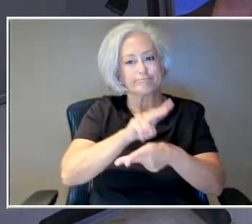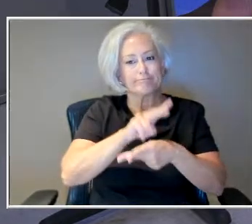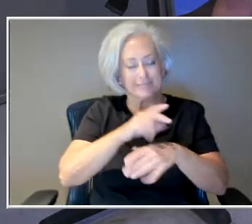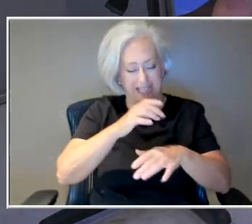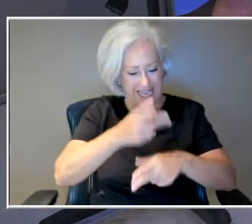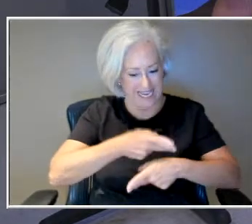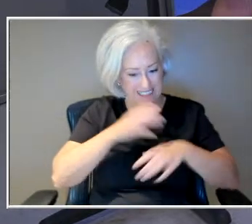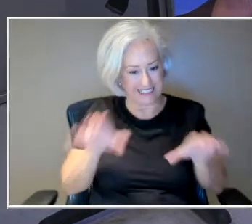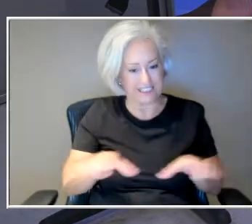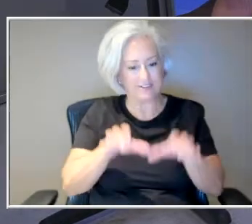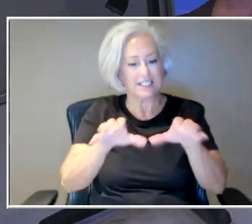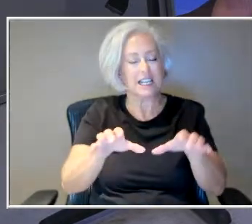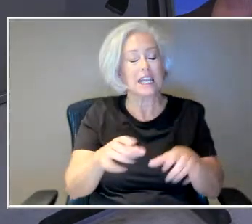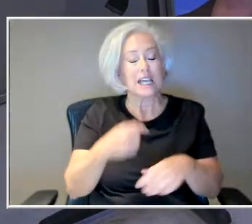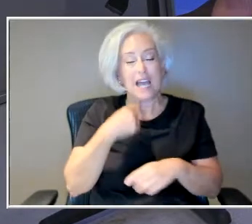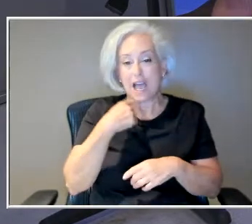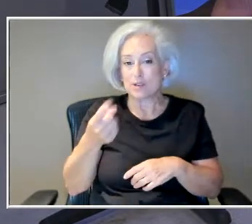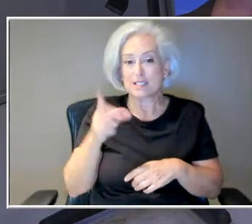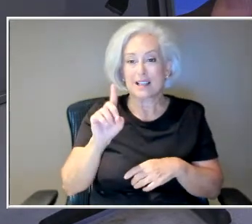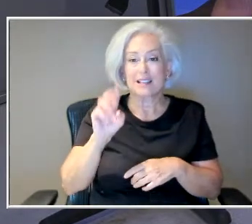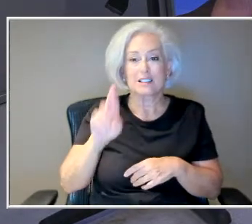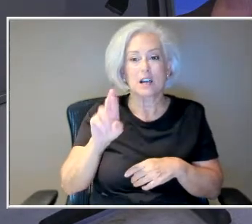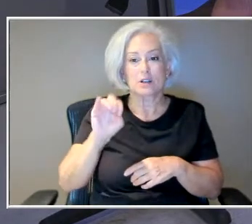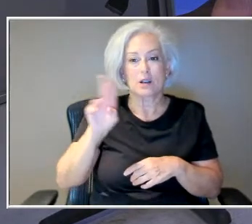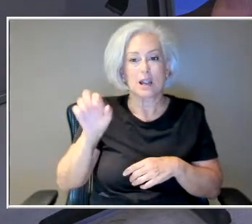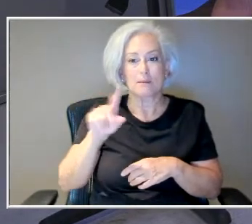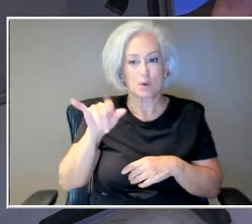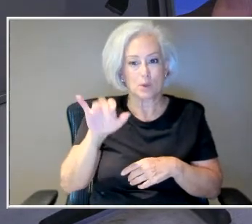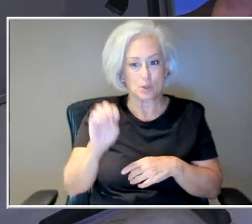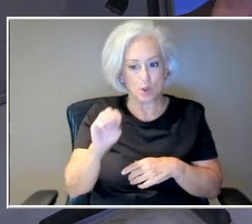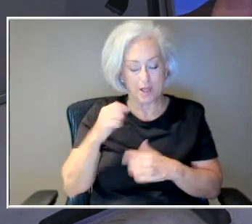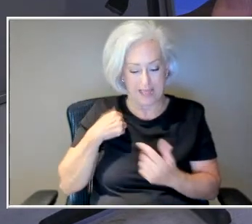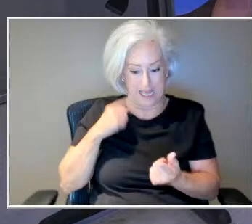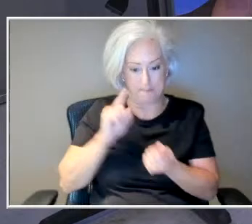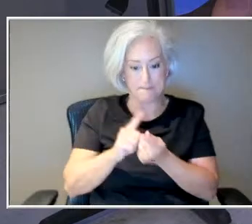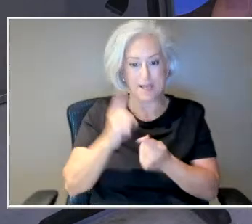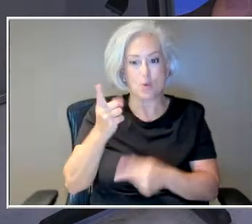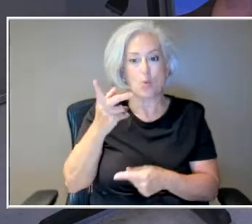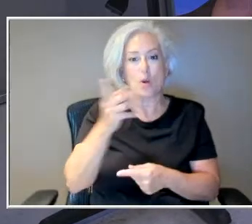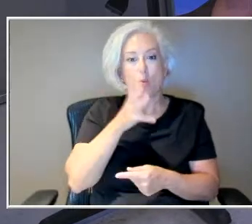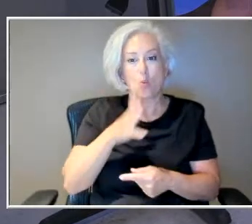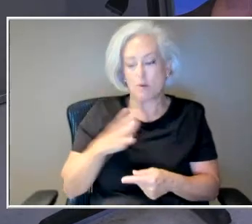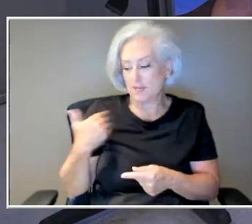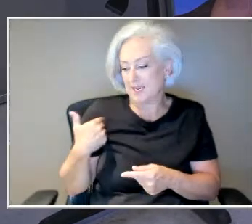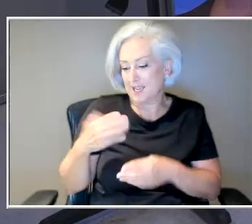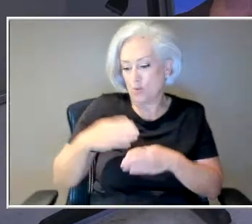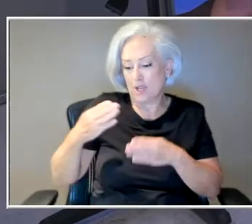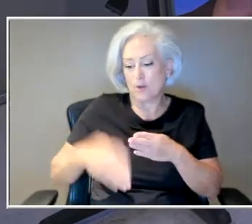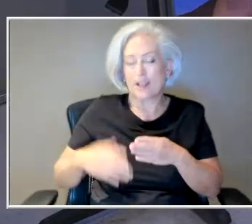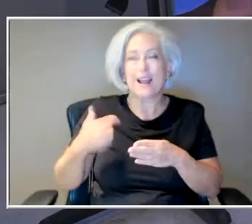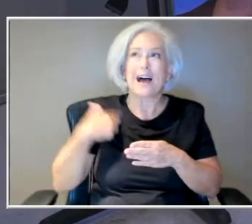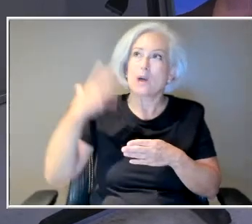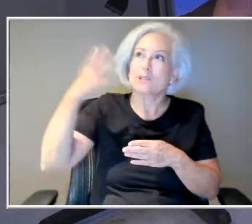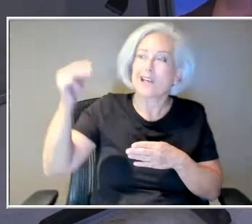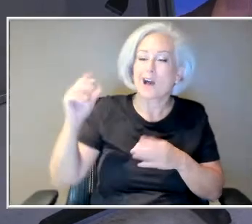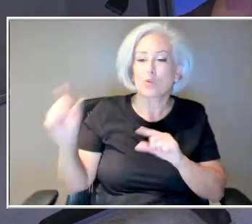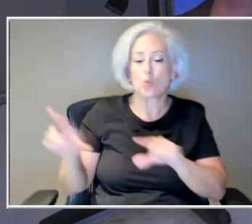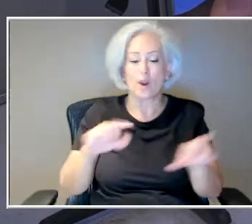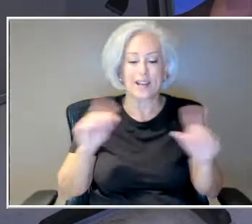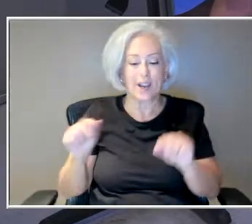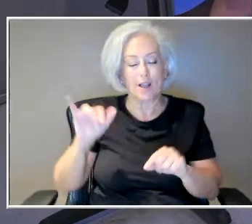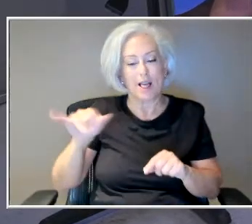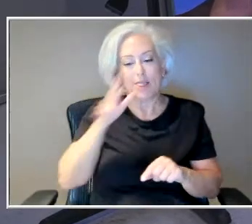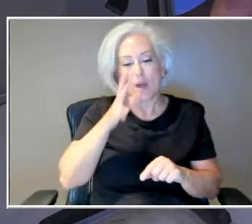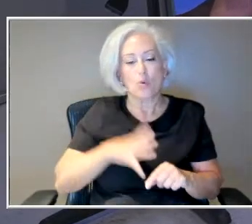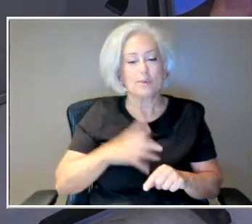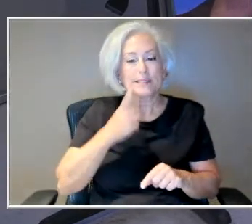Ebersol before the show started that I met a woman this weekend who I was out running errands. We started talking. She said she'd had a stroke, and